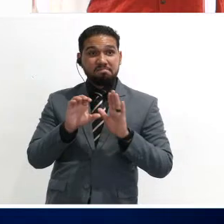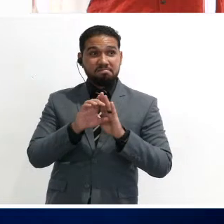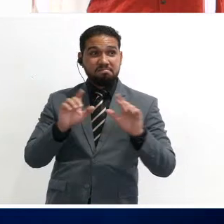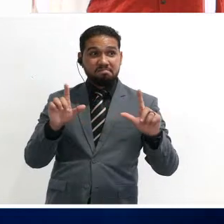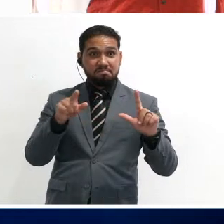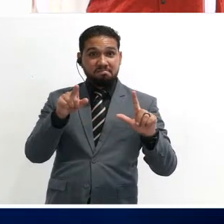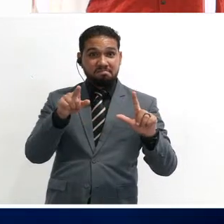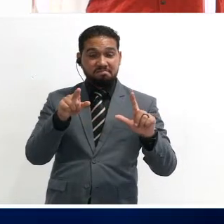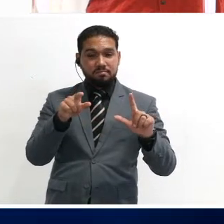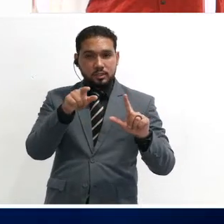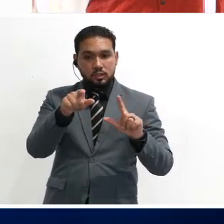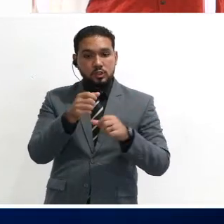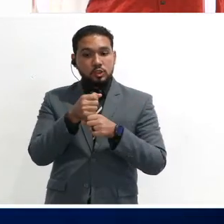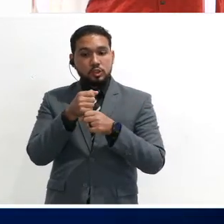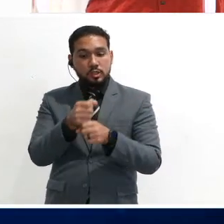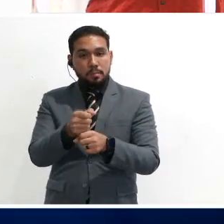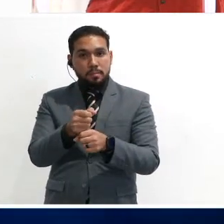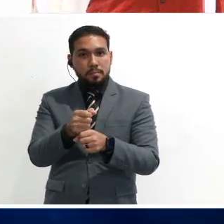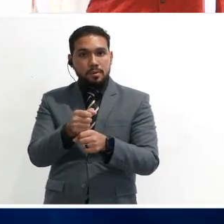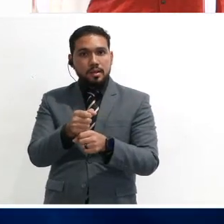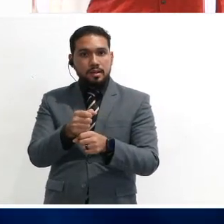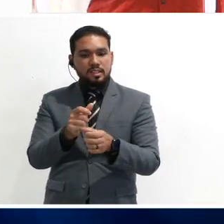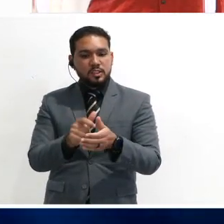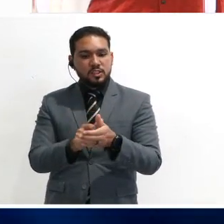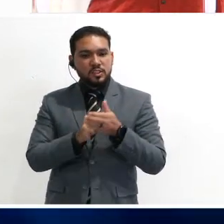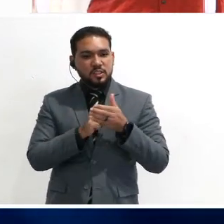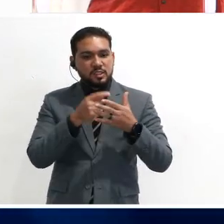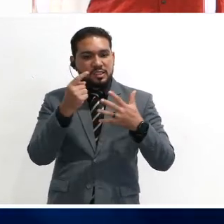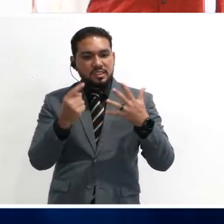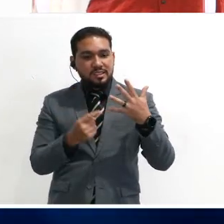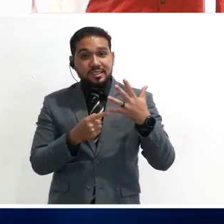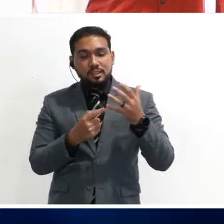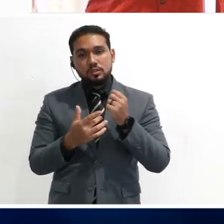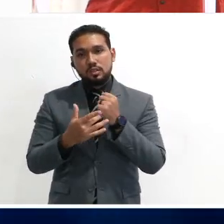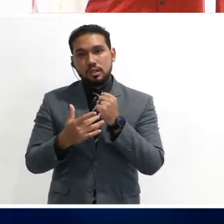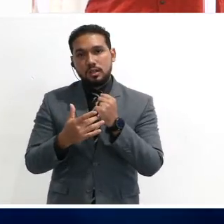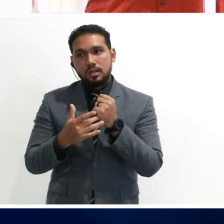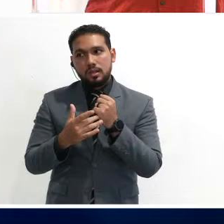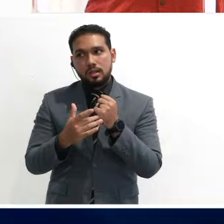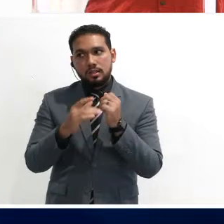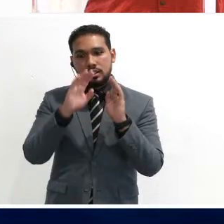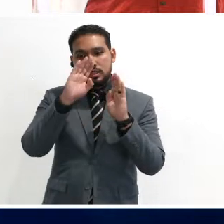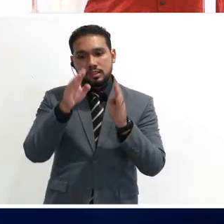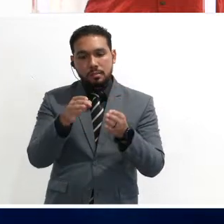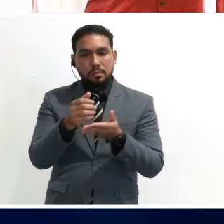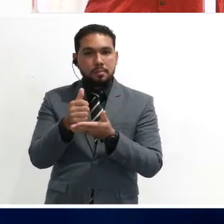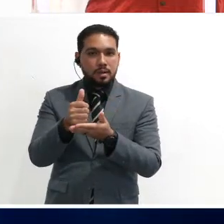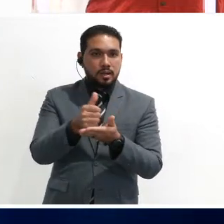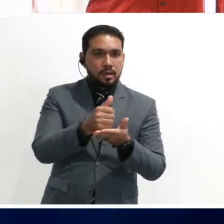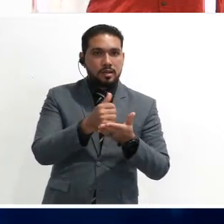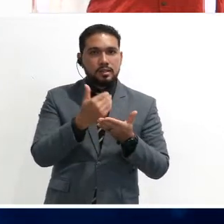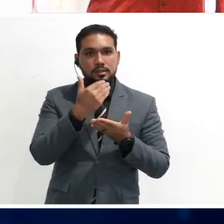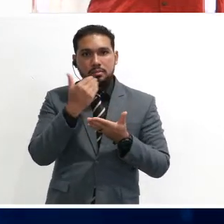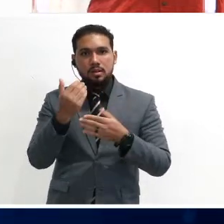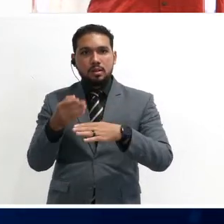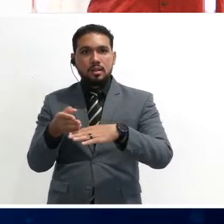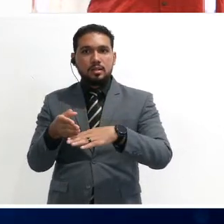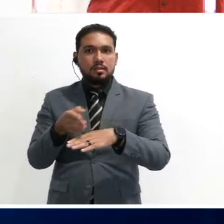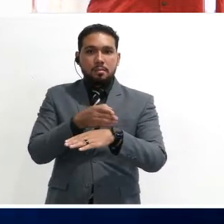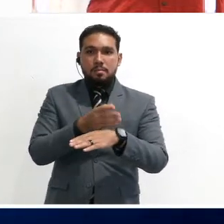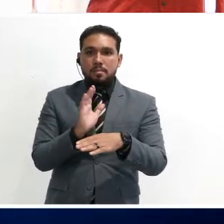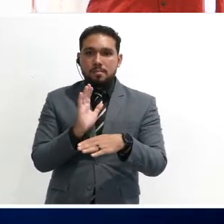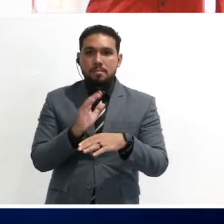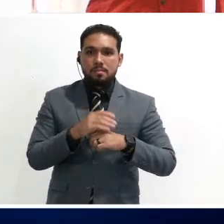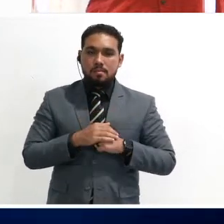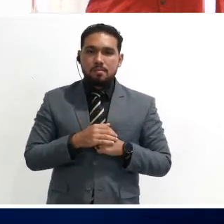be some component selections. And then we start looking at component placement and routing of the